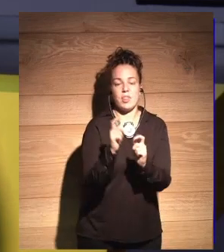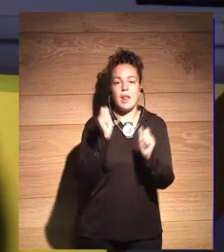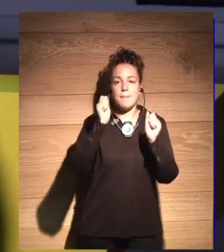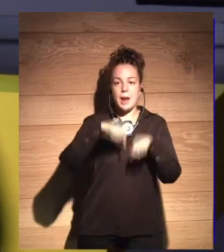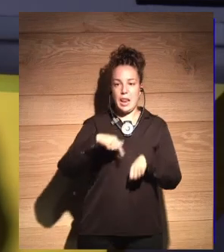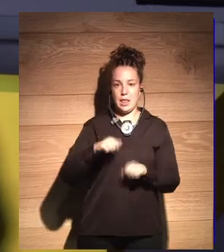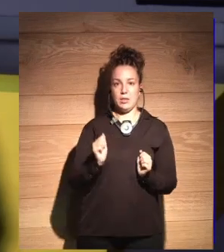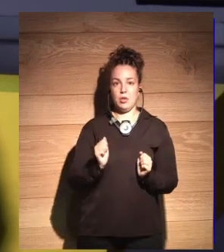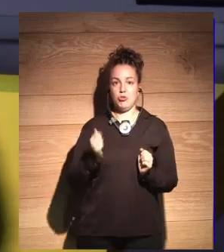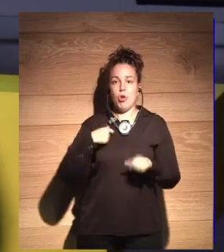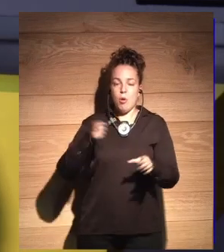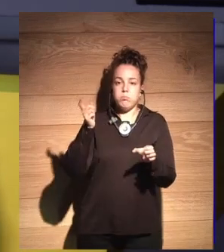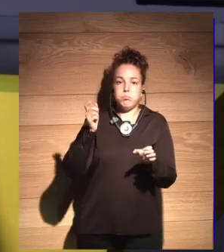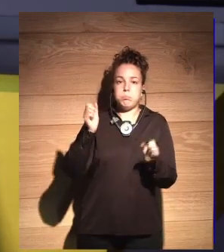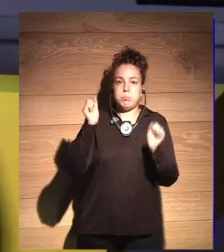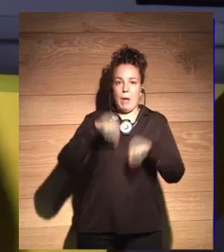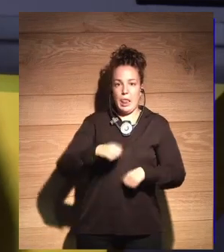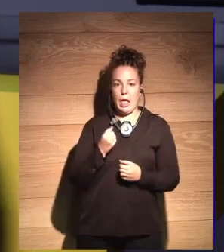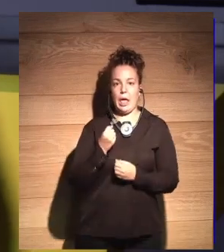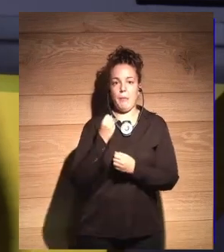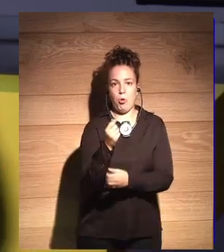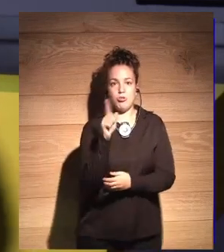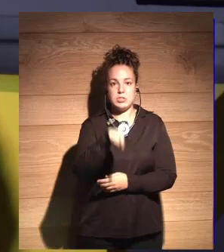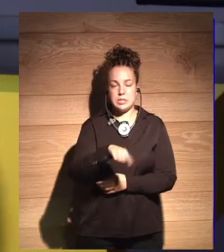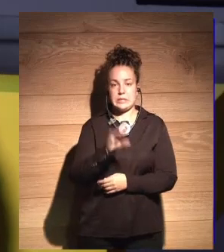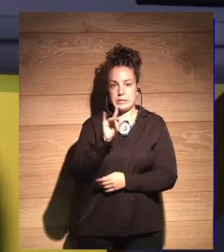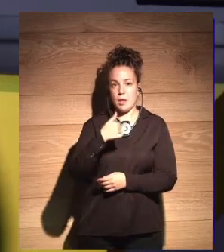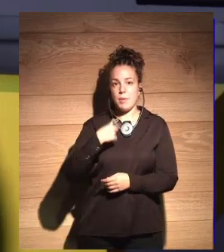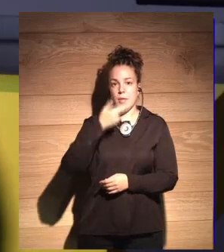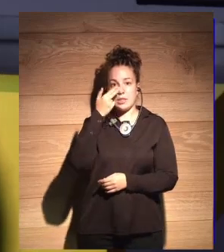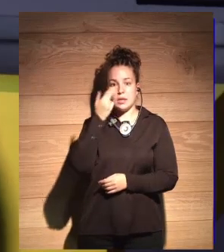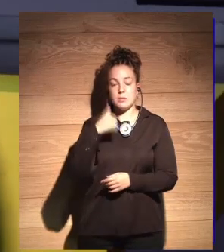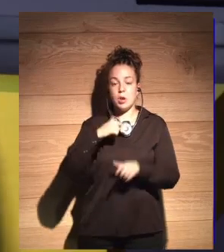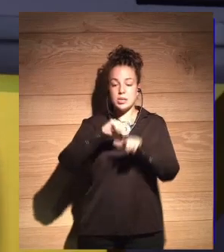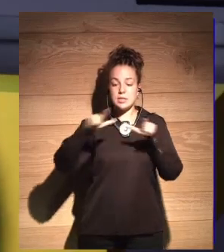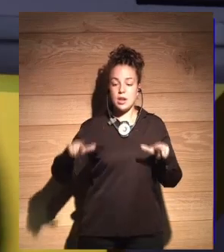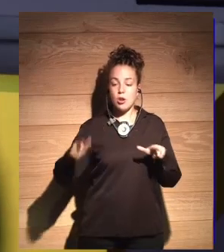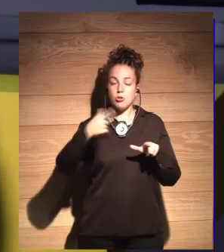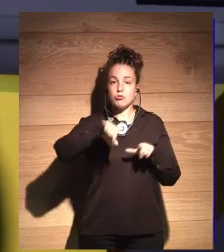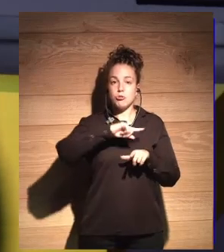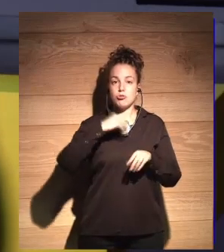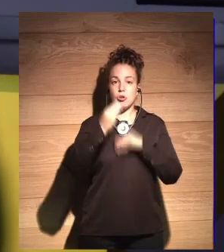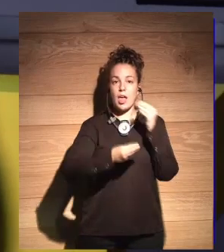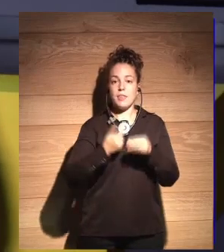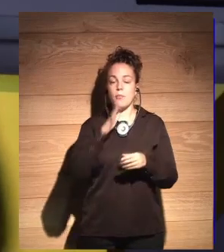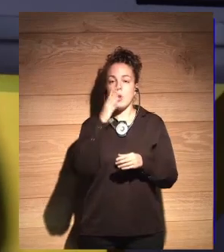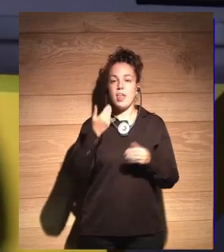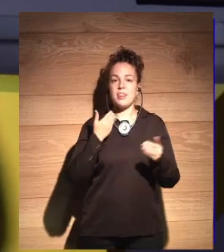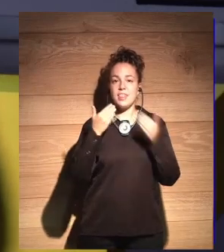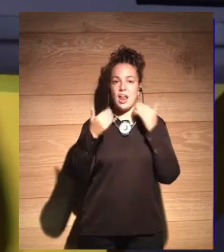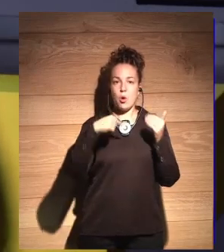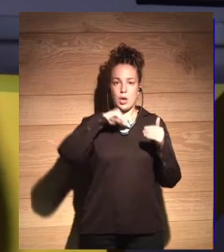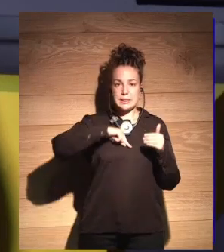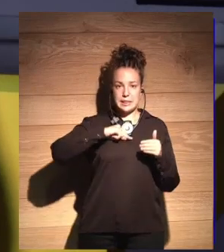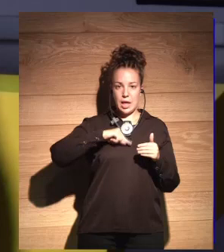how does one on stage represent an internal dialogue without just being a voiceover, like the classic